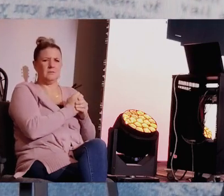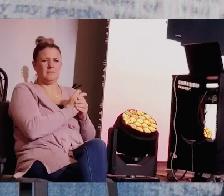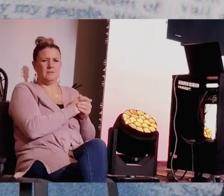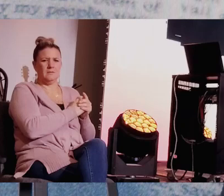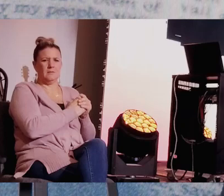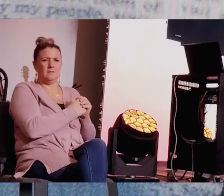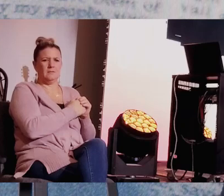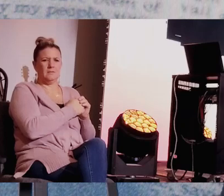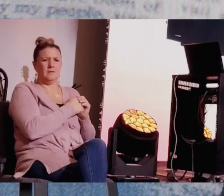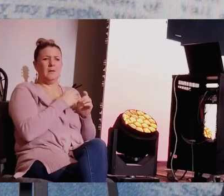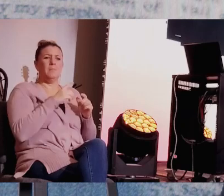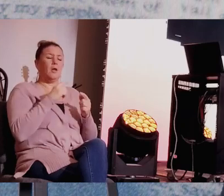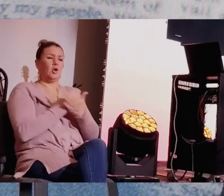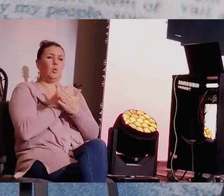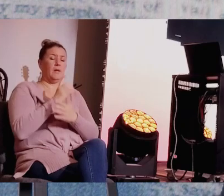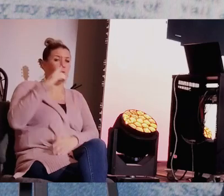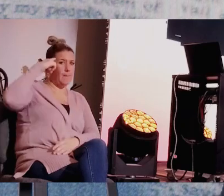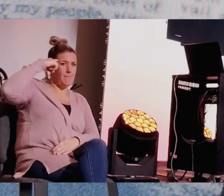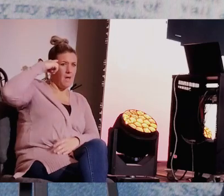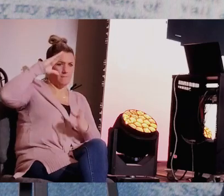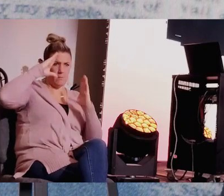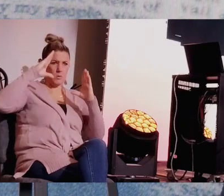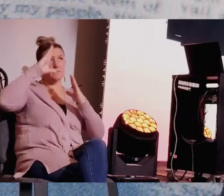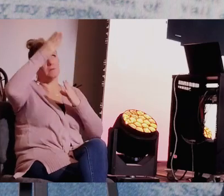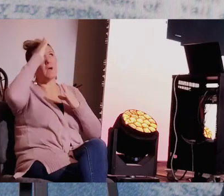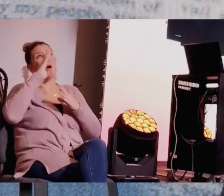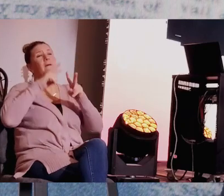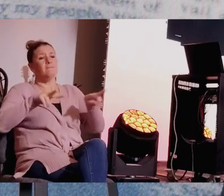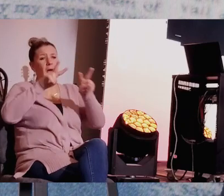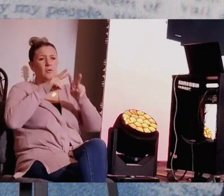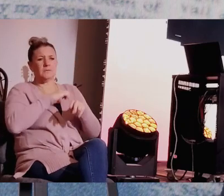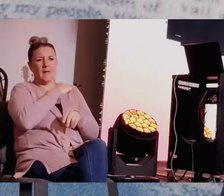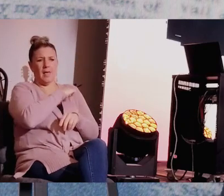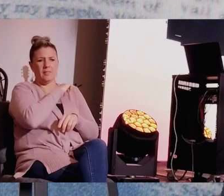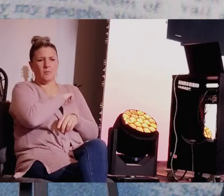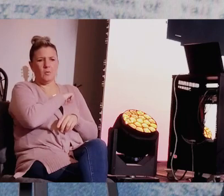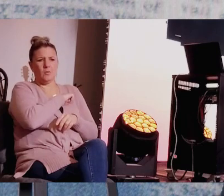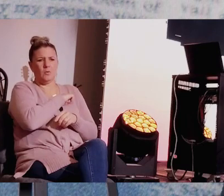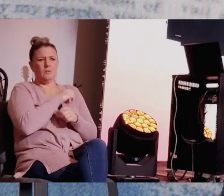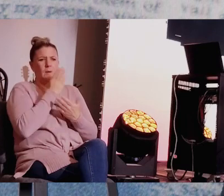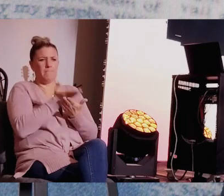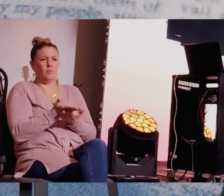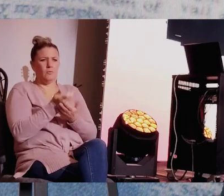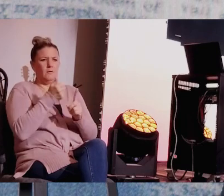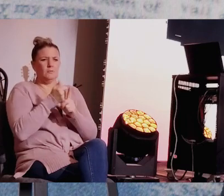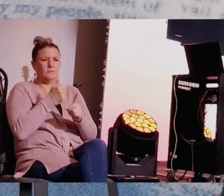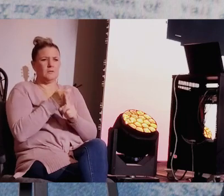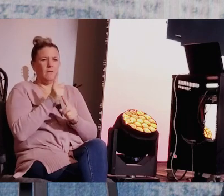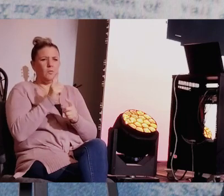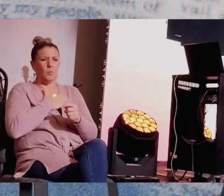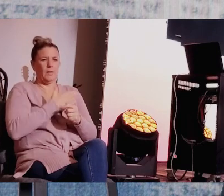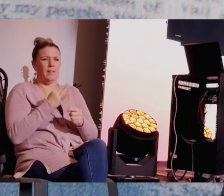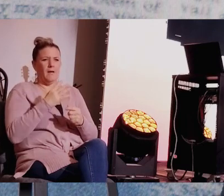spiritually by the renewing of your what? Your mind, focusing on godly values, ethical attitudes, so that you may what? Prove yourselves what is the will of the